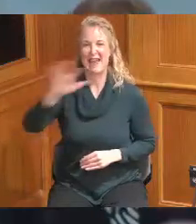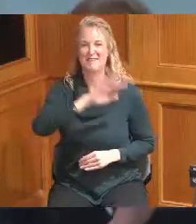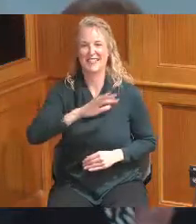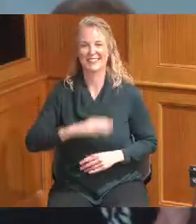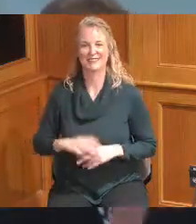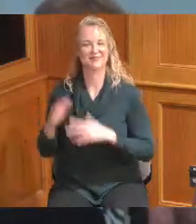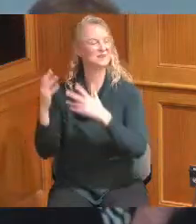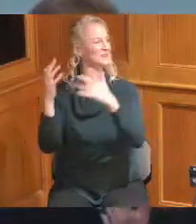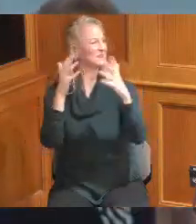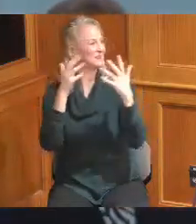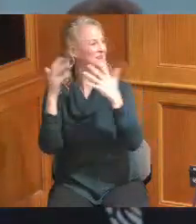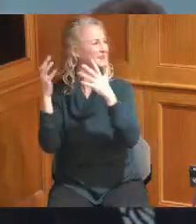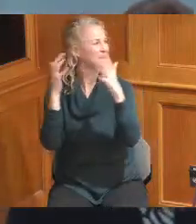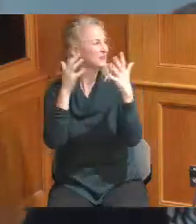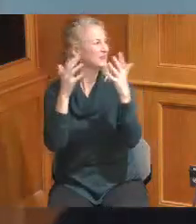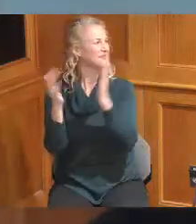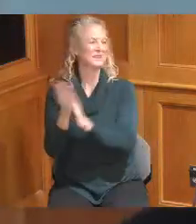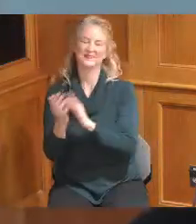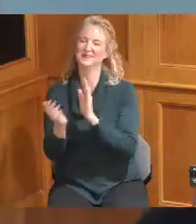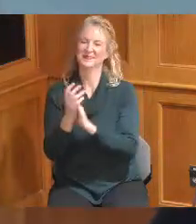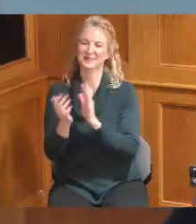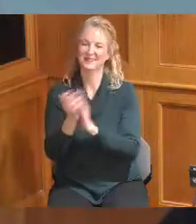County.